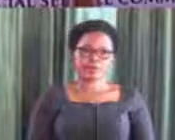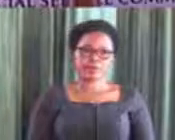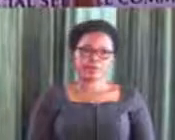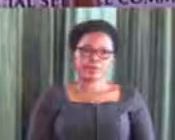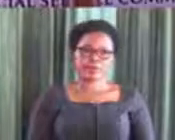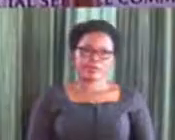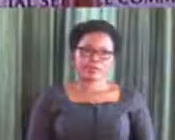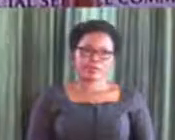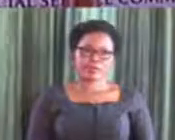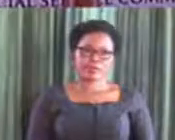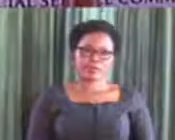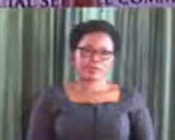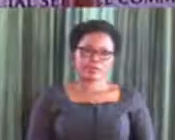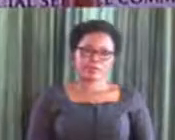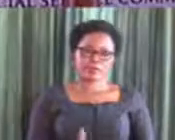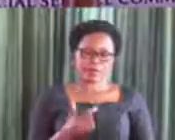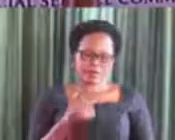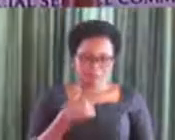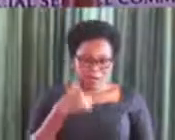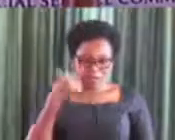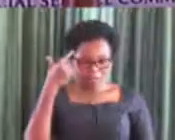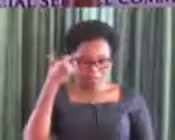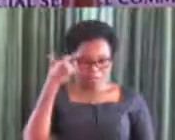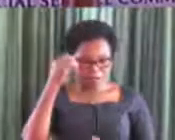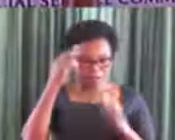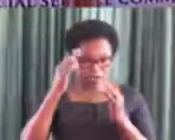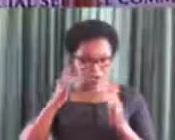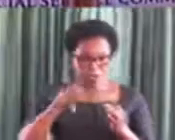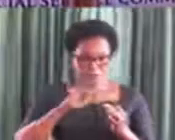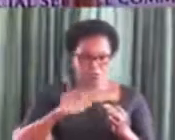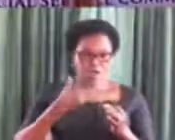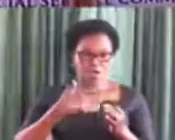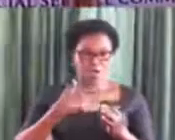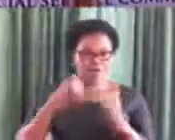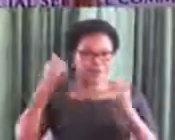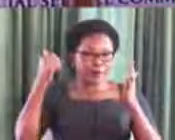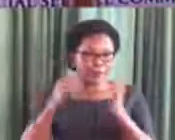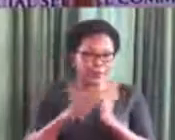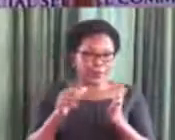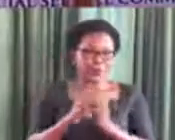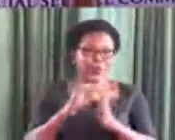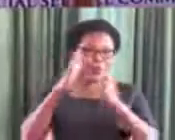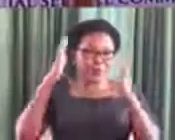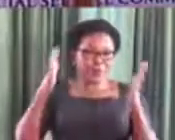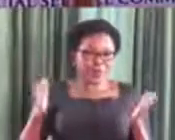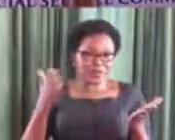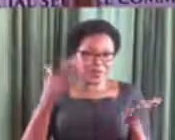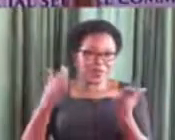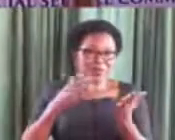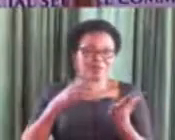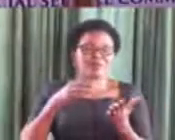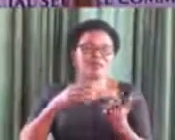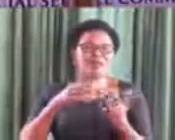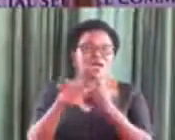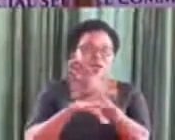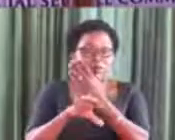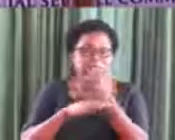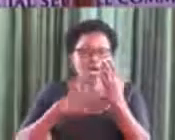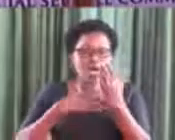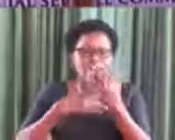if there is, for example, a calamity and there's a state of emergency, and a